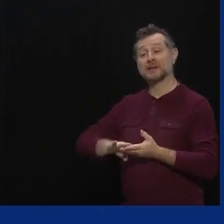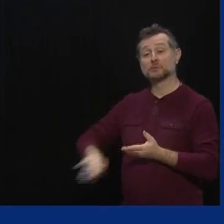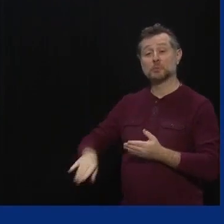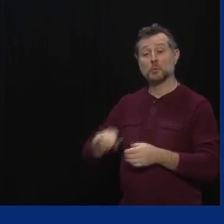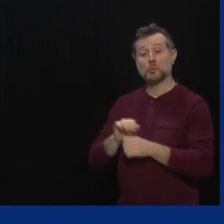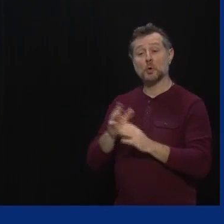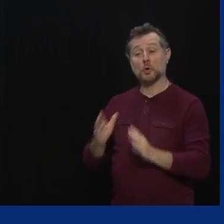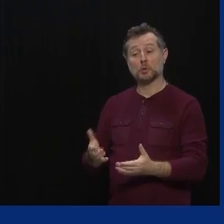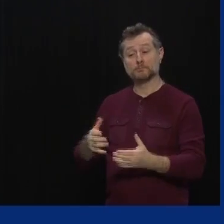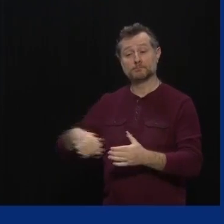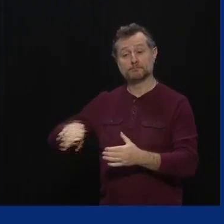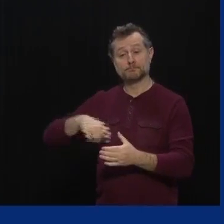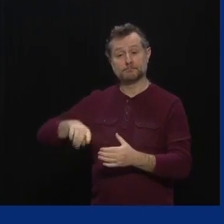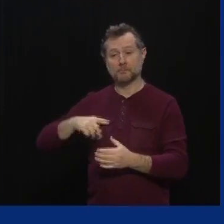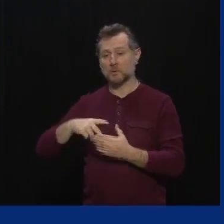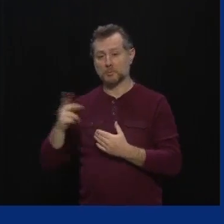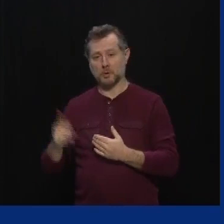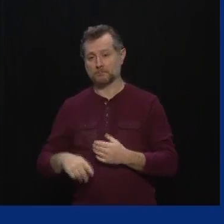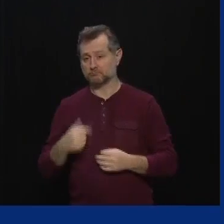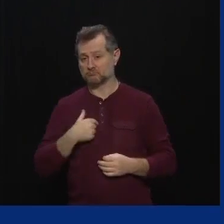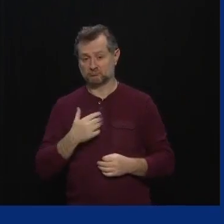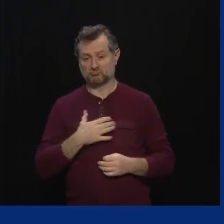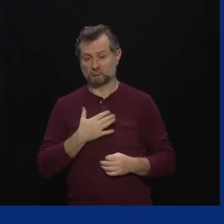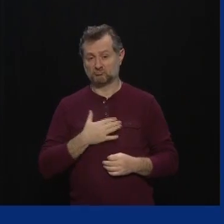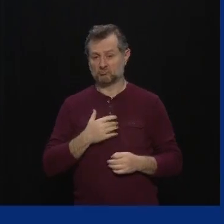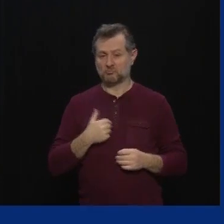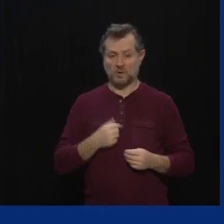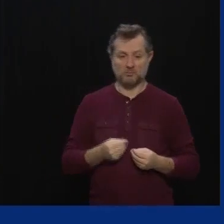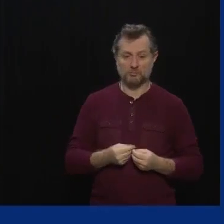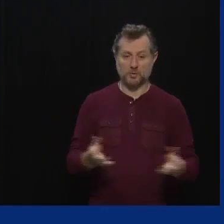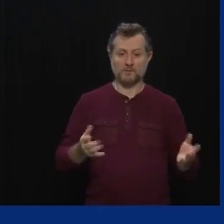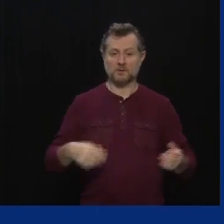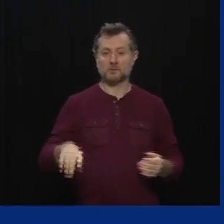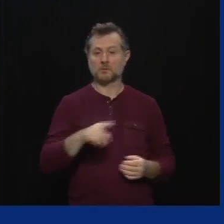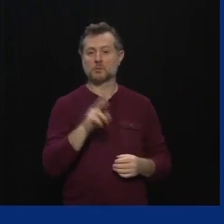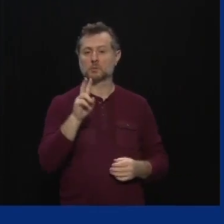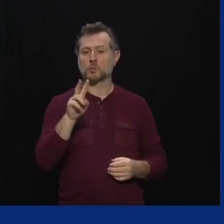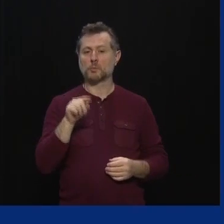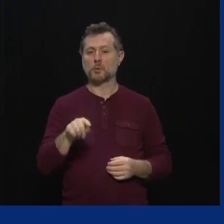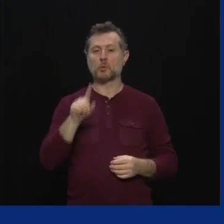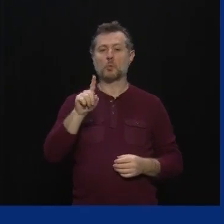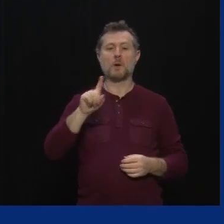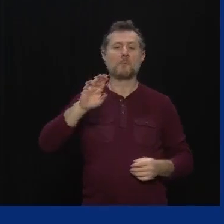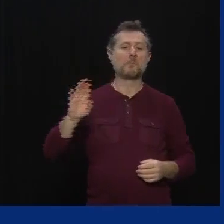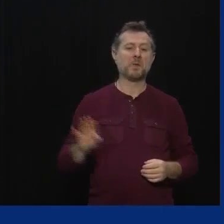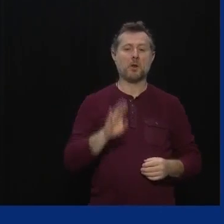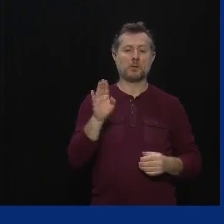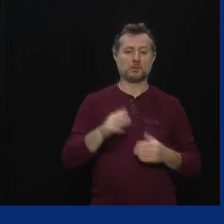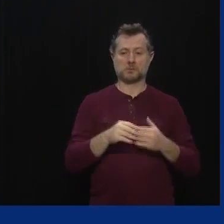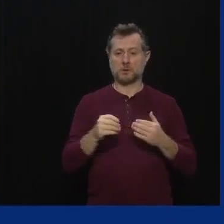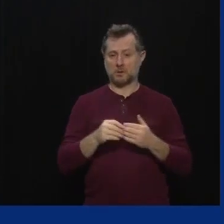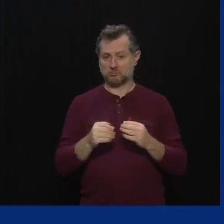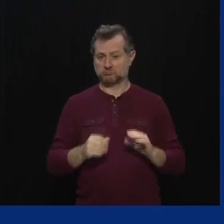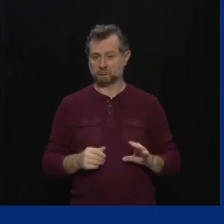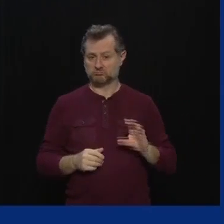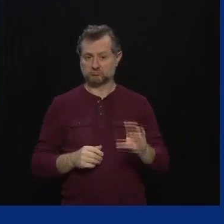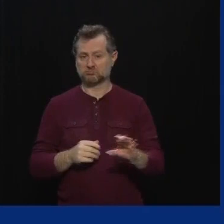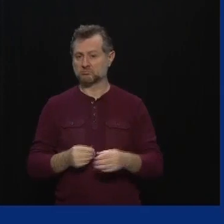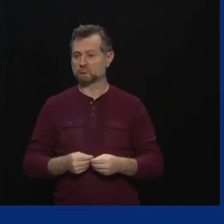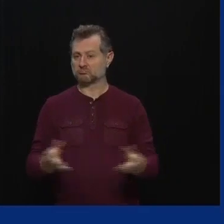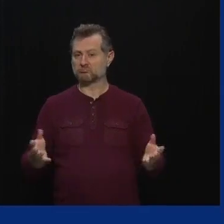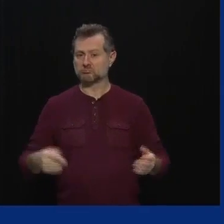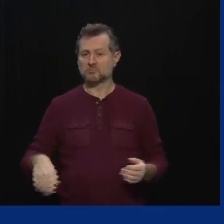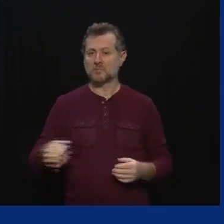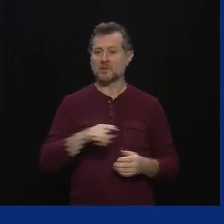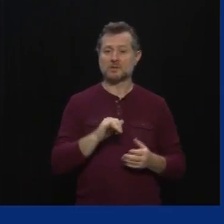able to get $2.1 billion out the door, money that had been jammed up all summer for no reason. We launched a whole team